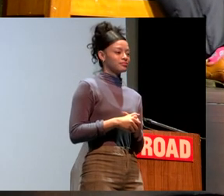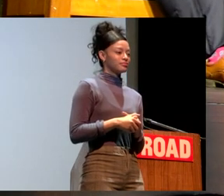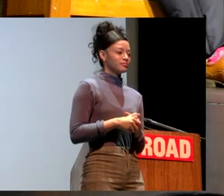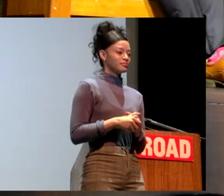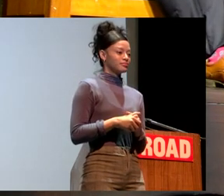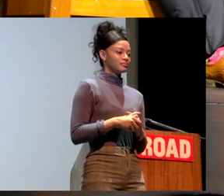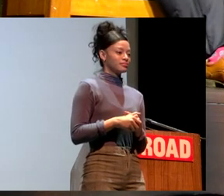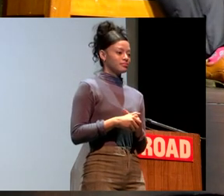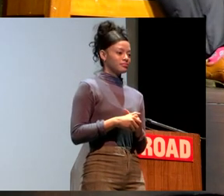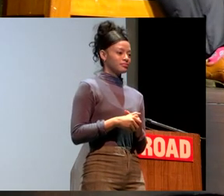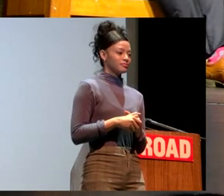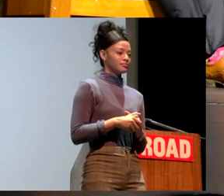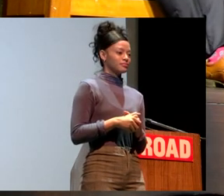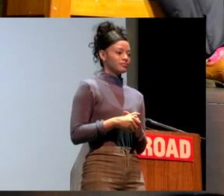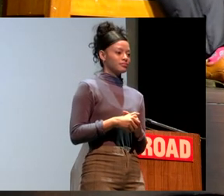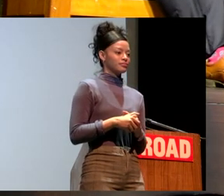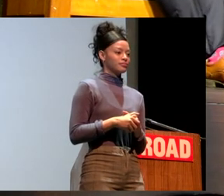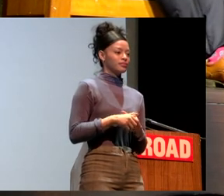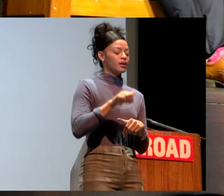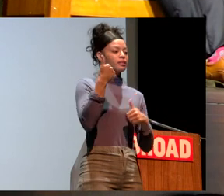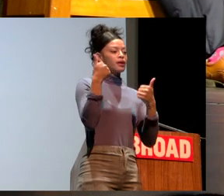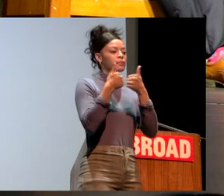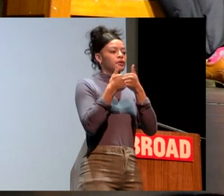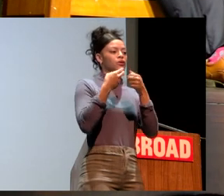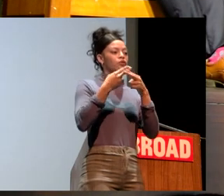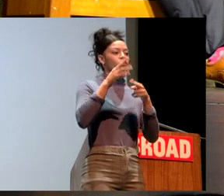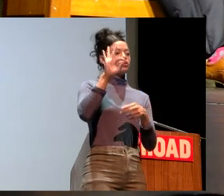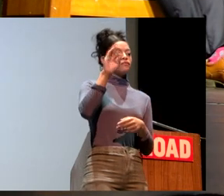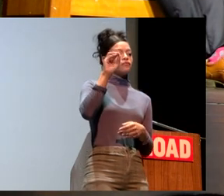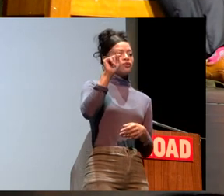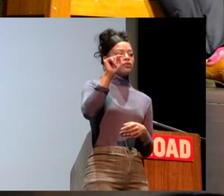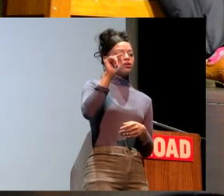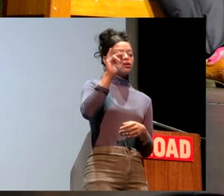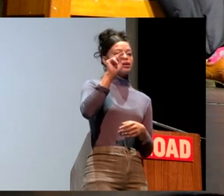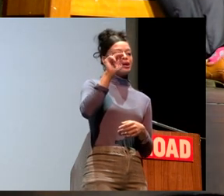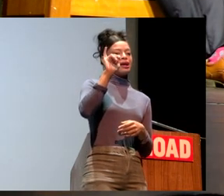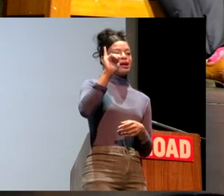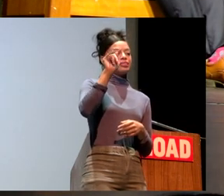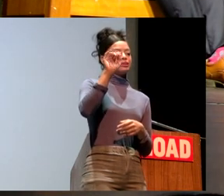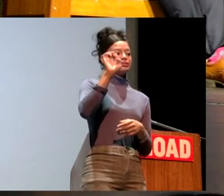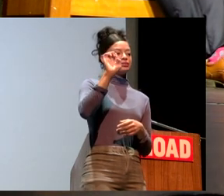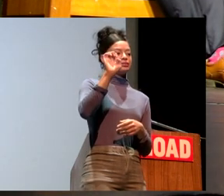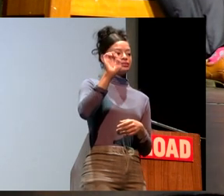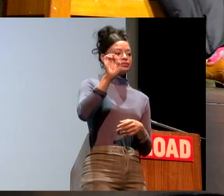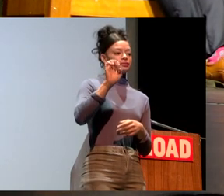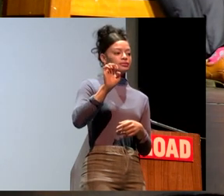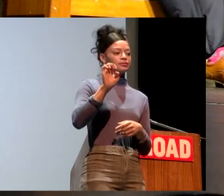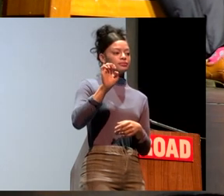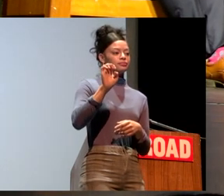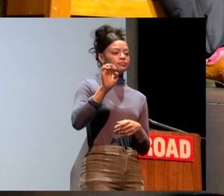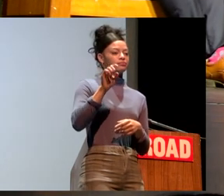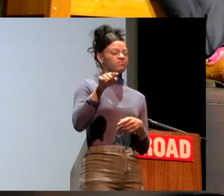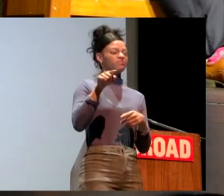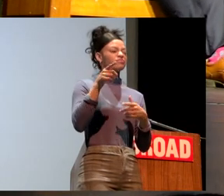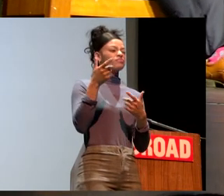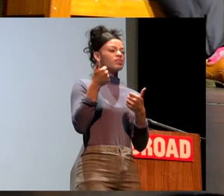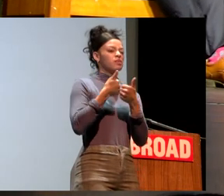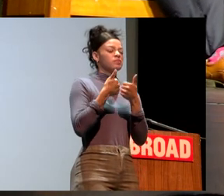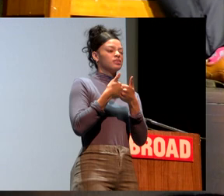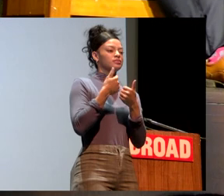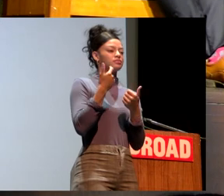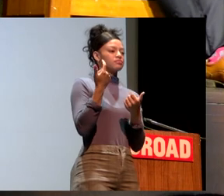Fortnite is a lot more interesting than your normal daily routine you can have as a student, especially if you are not someone who's very, how do you say in